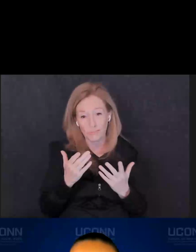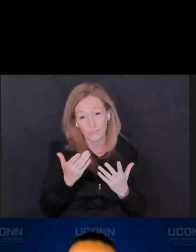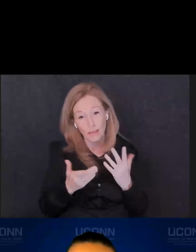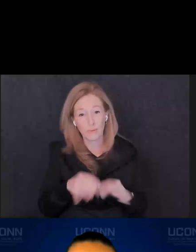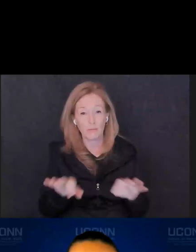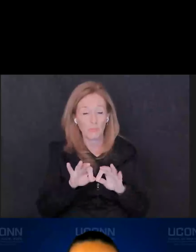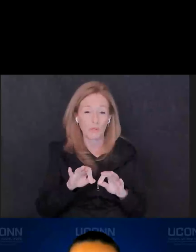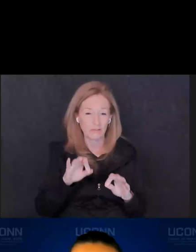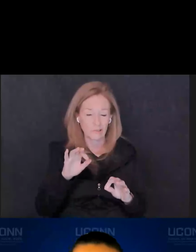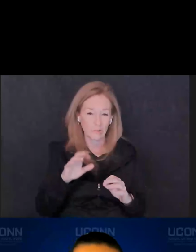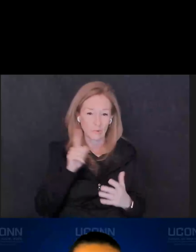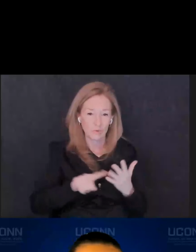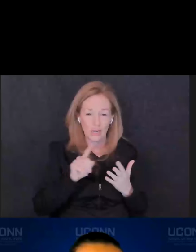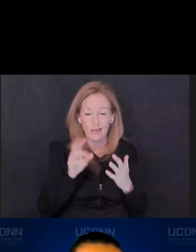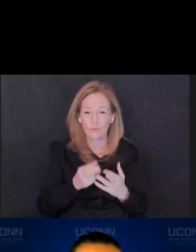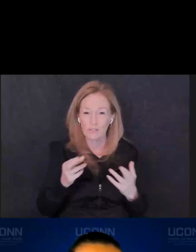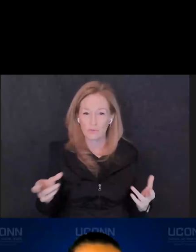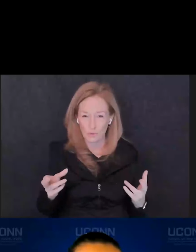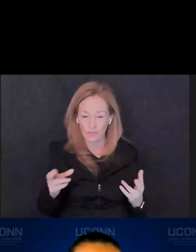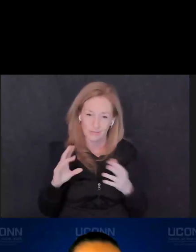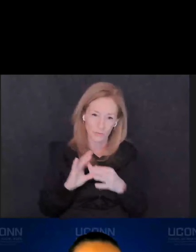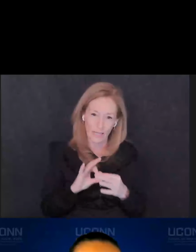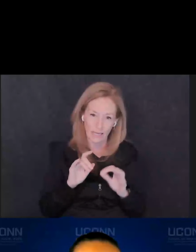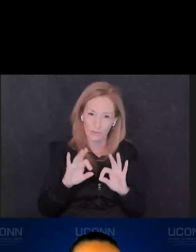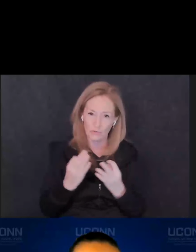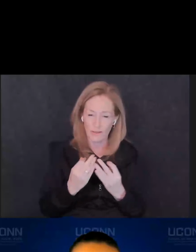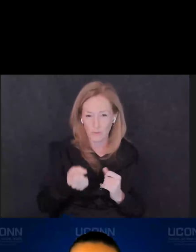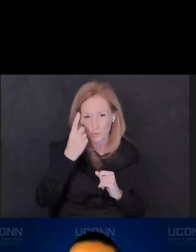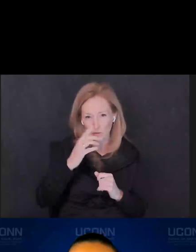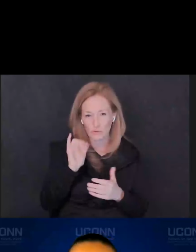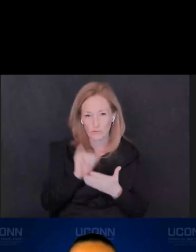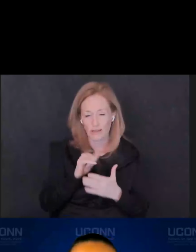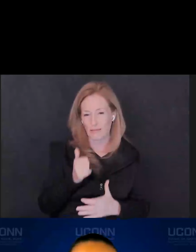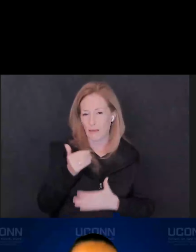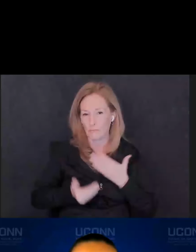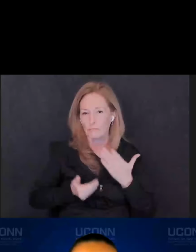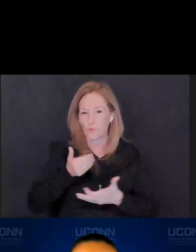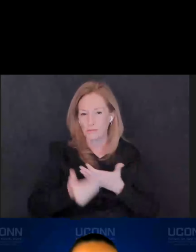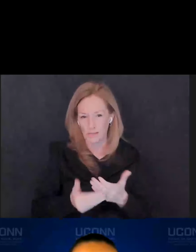families to help just build your understanding about what that process is. Next slide.